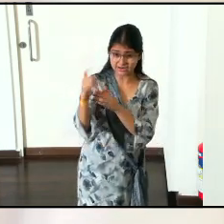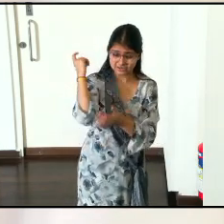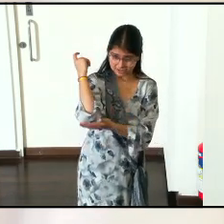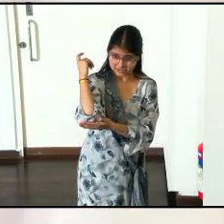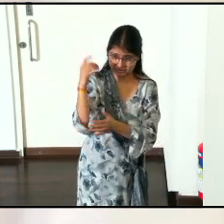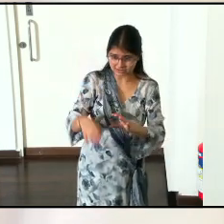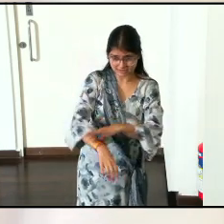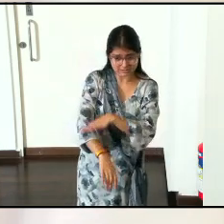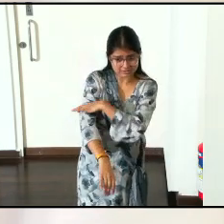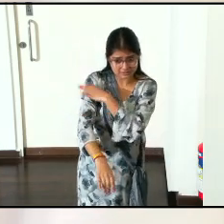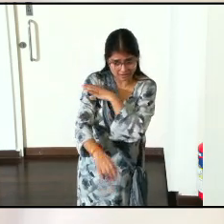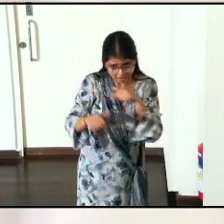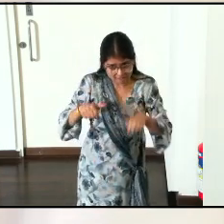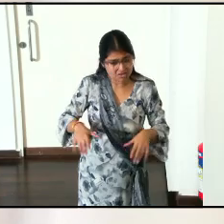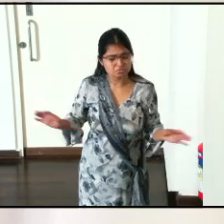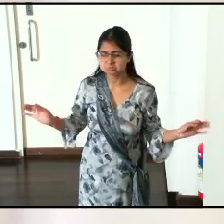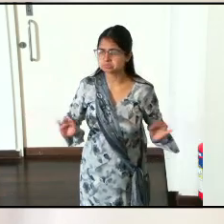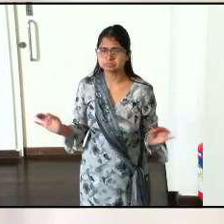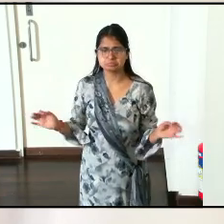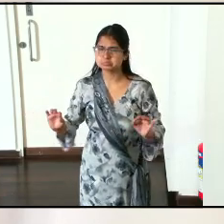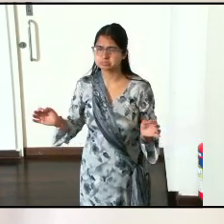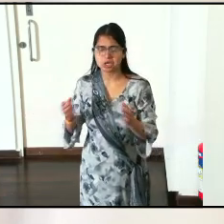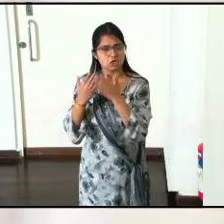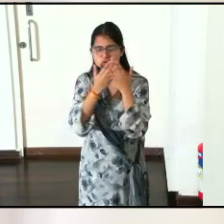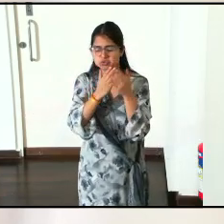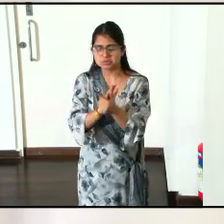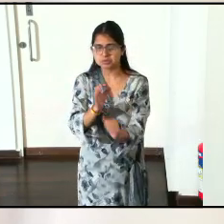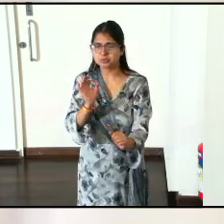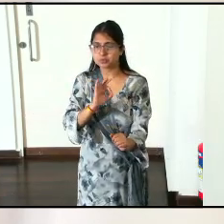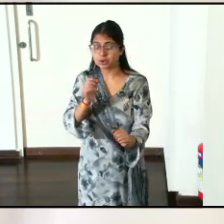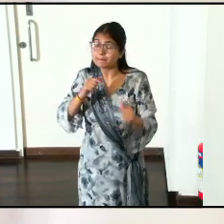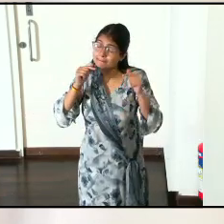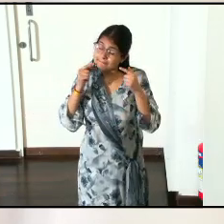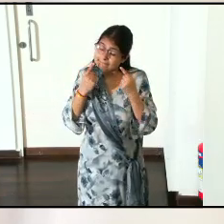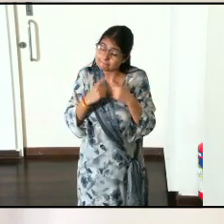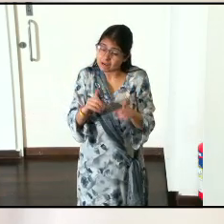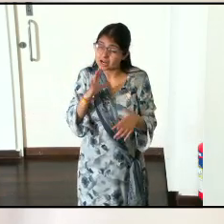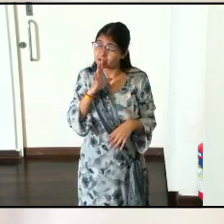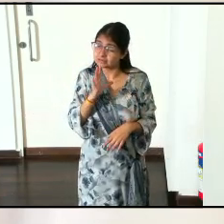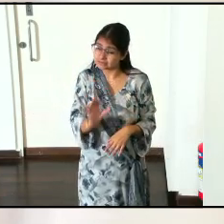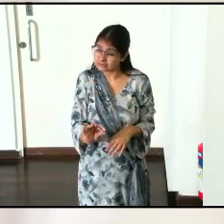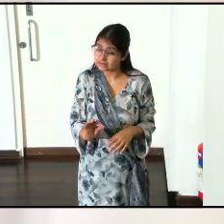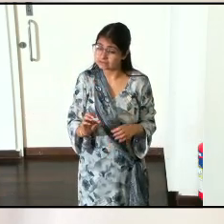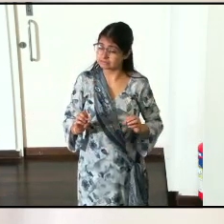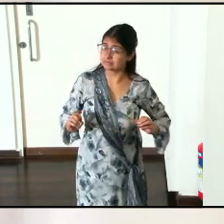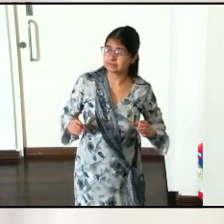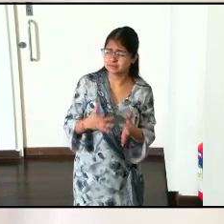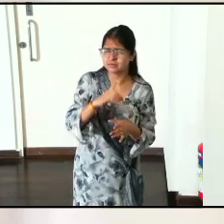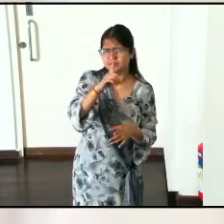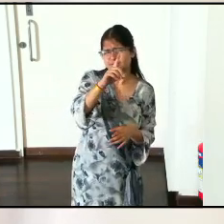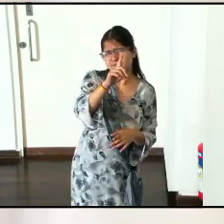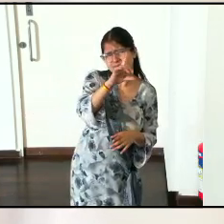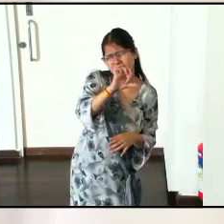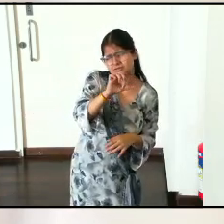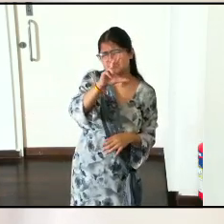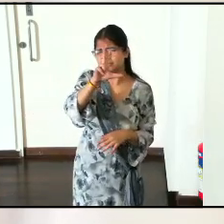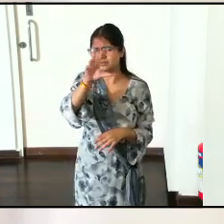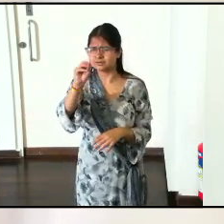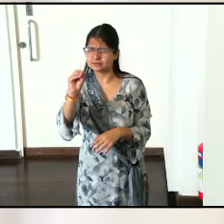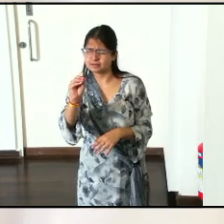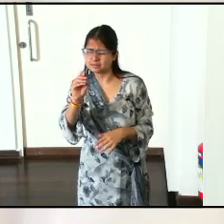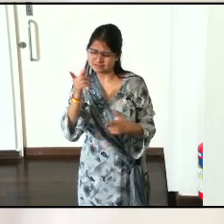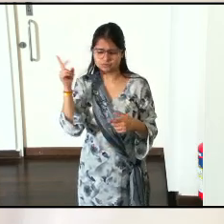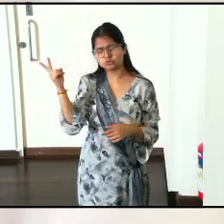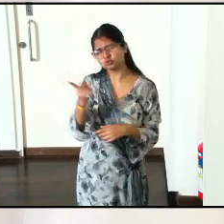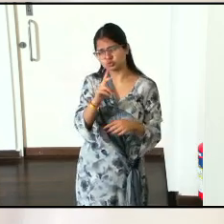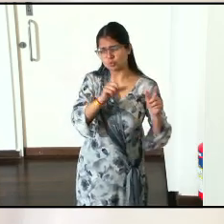is extremely important that as early as probably the 80s, again in both of these the year is missing and we